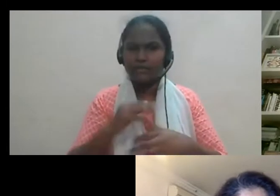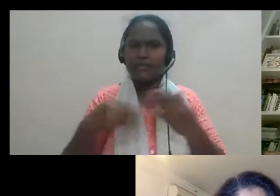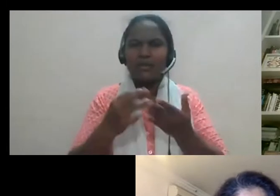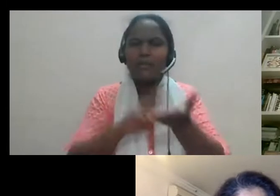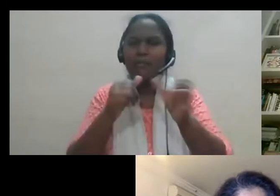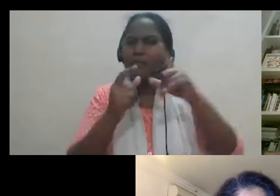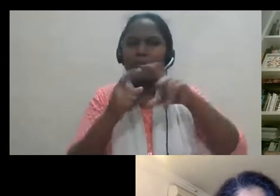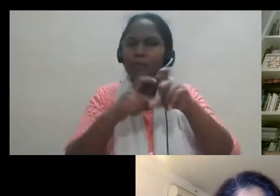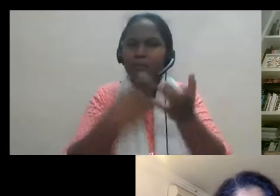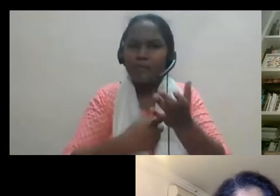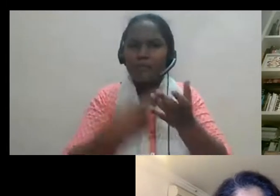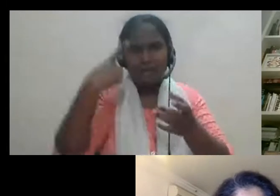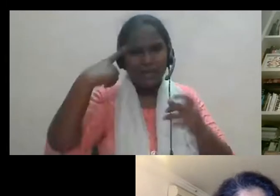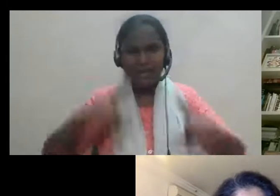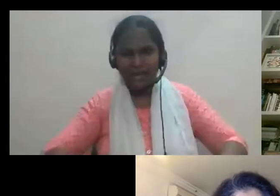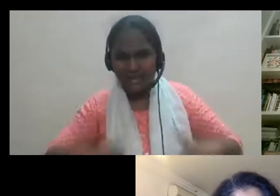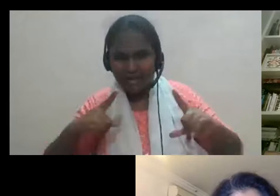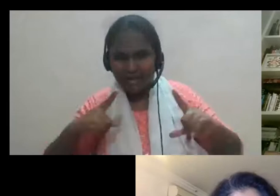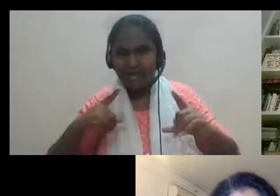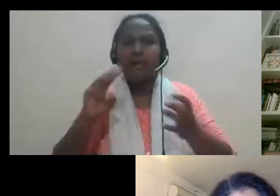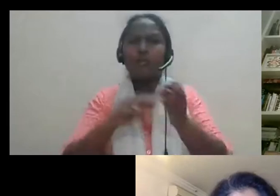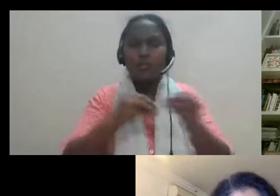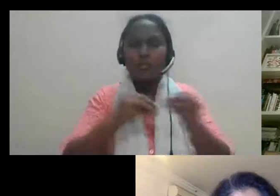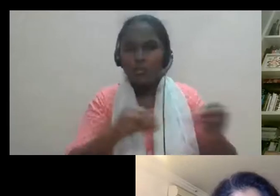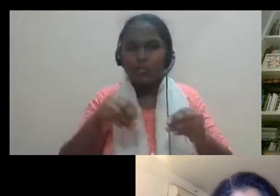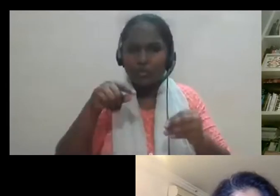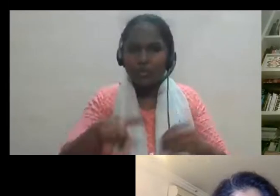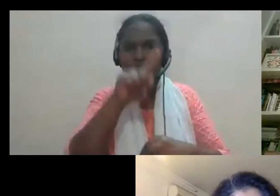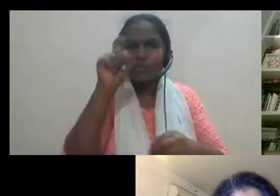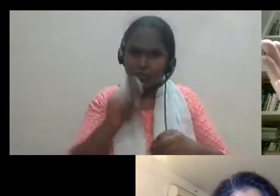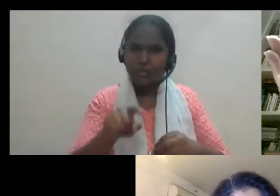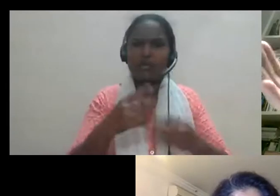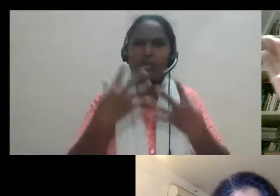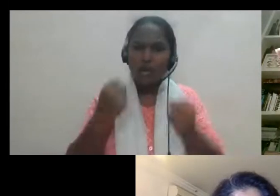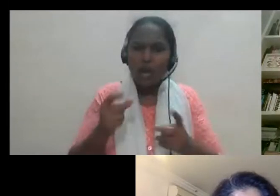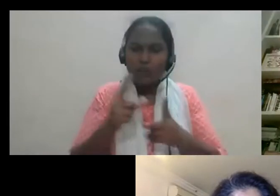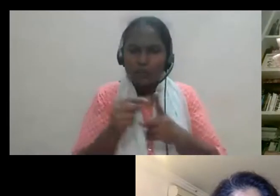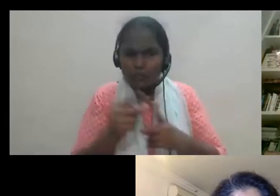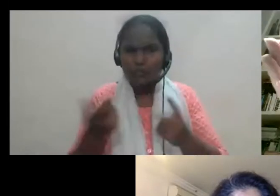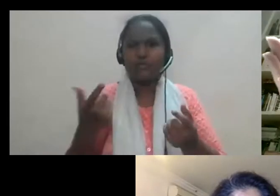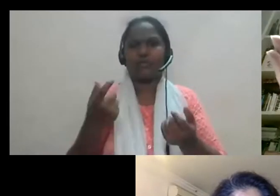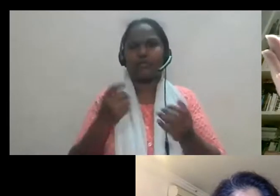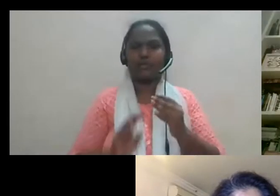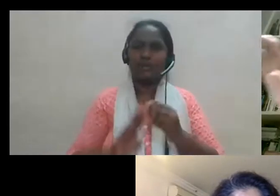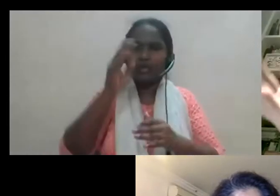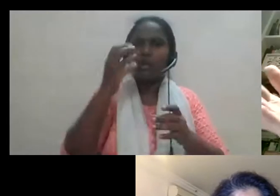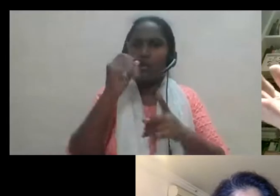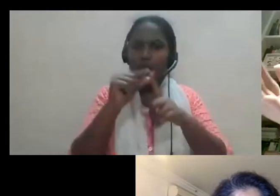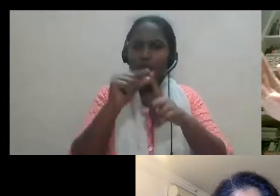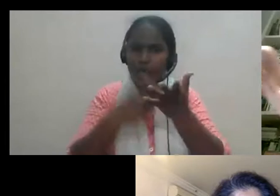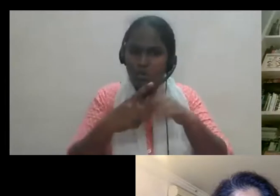let's say, the Black Lives Matter movement. It's a question about, well, how do racisms operate in